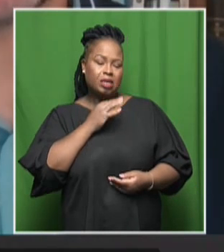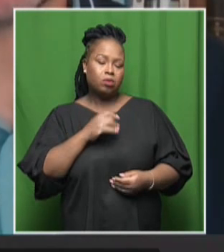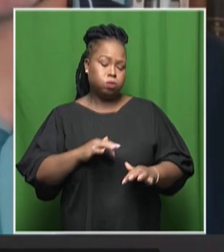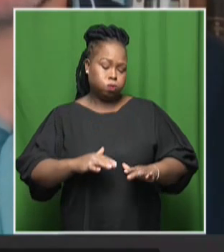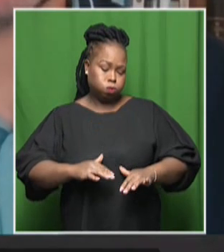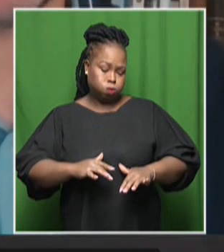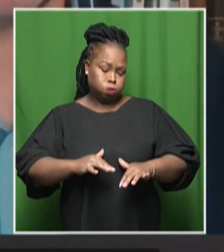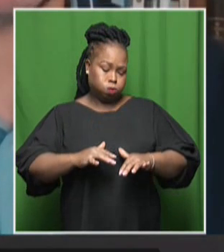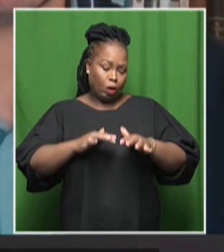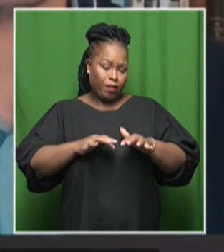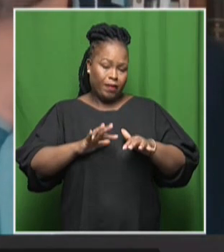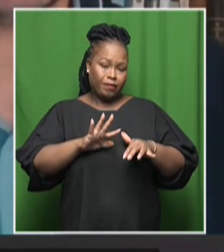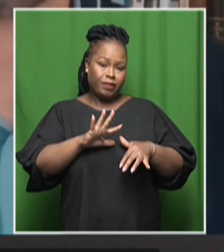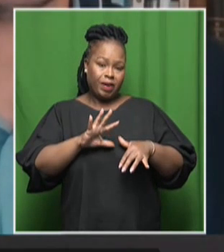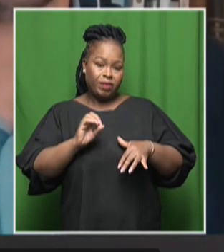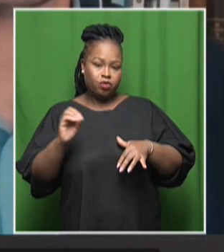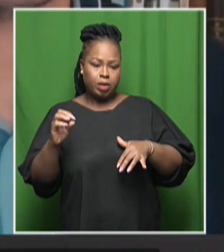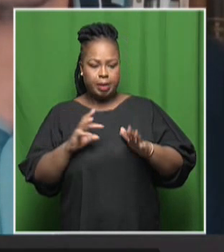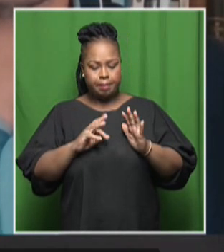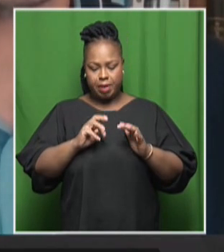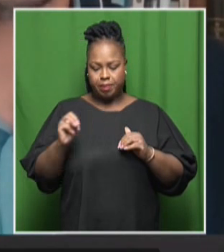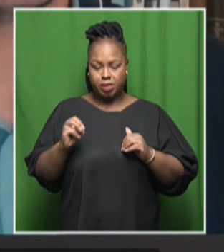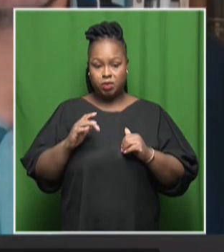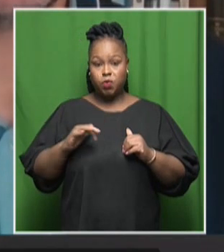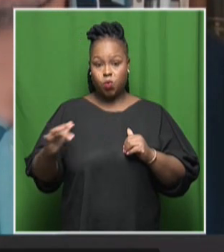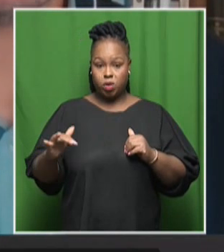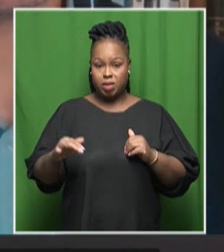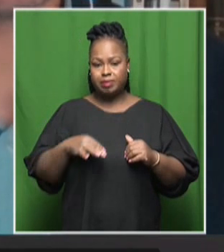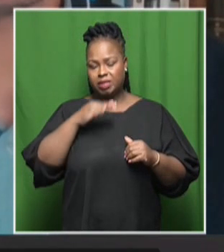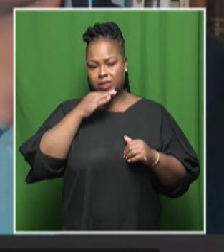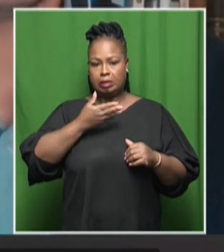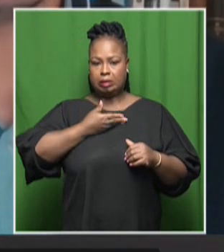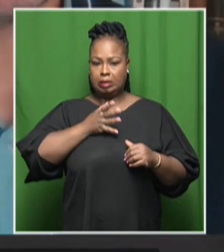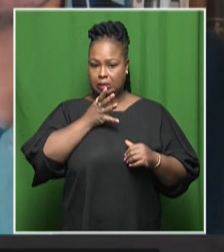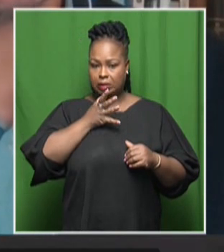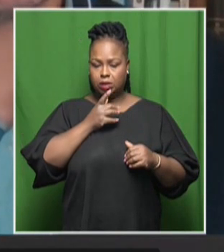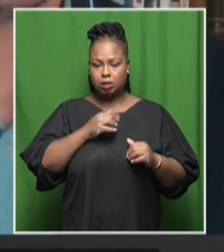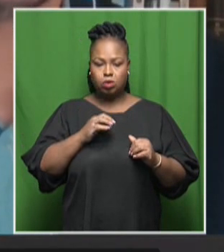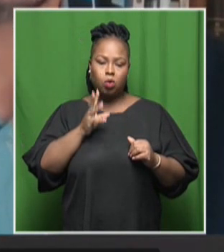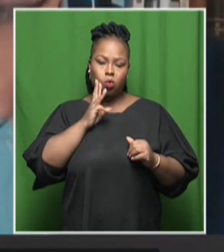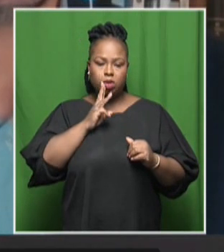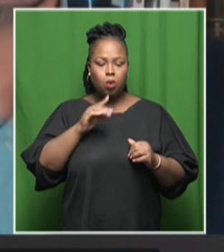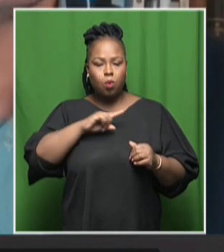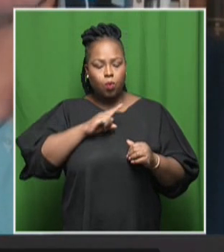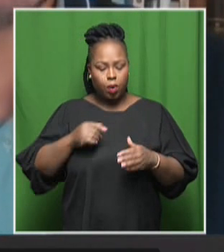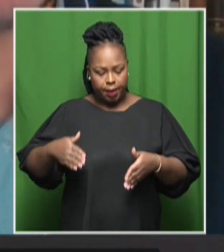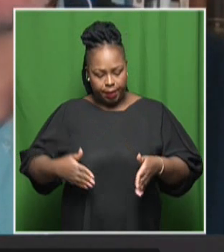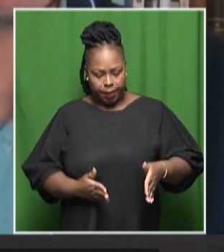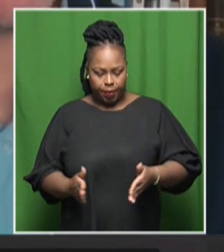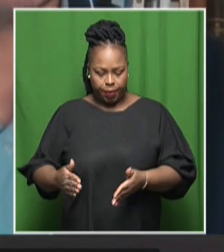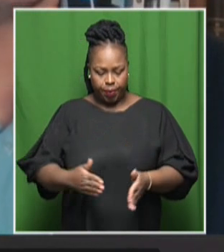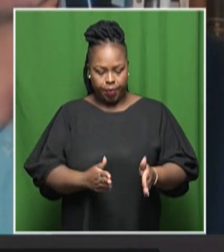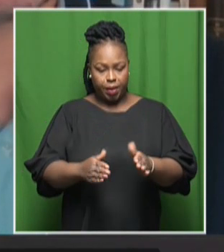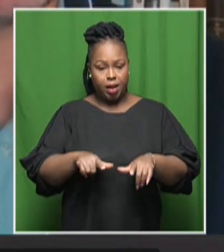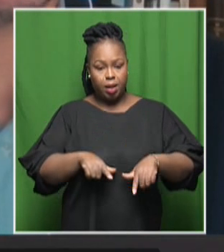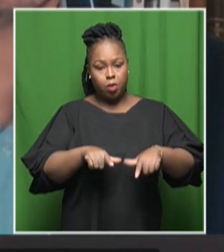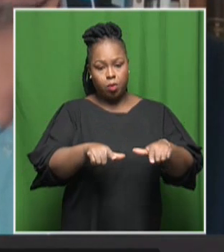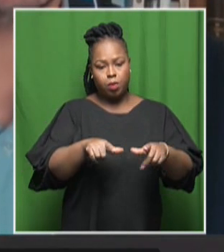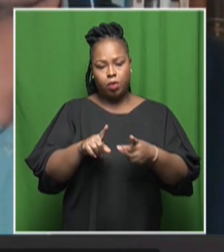of rain this week. So those are very, very big amounts. And that's, of course, why the rivers in Limpopo and